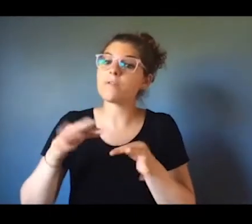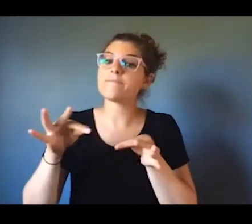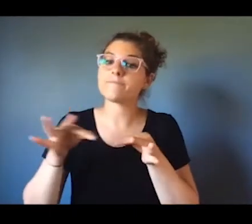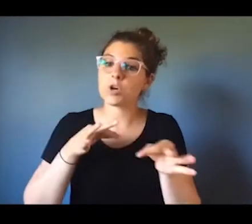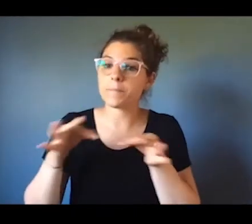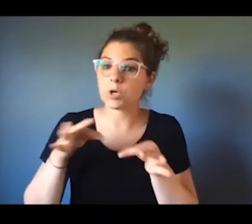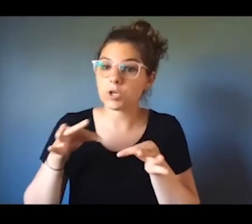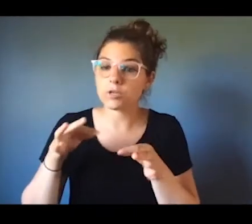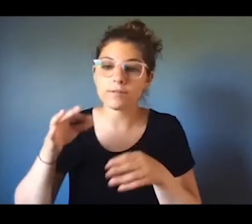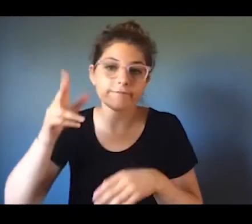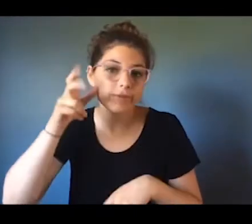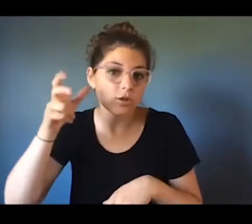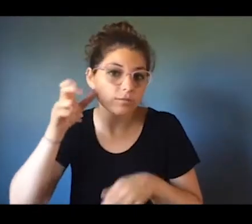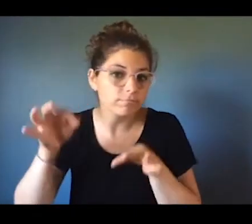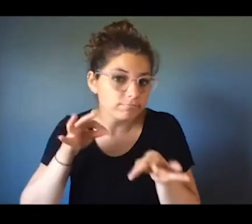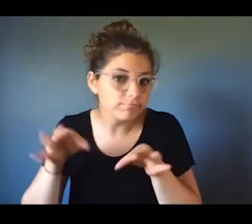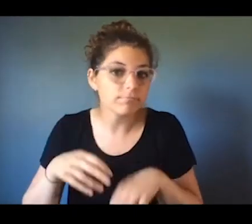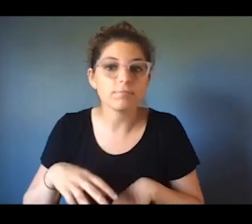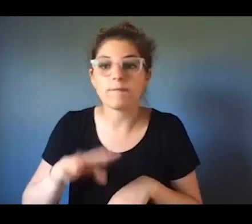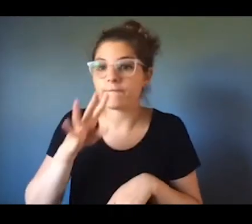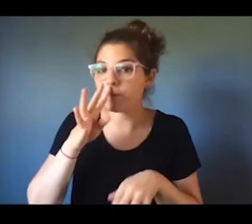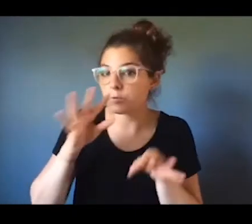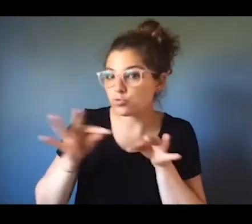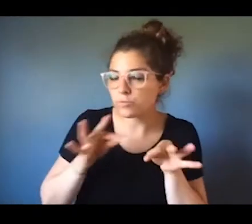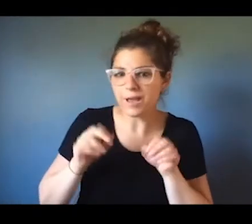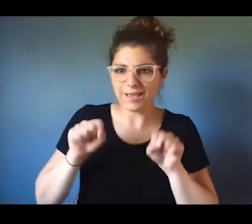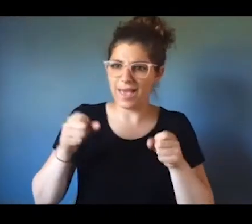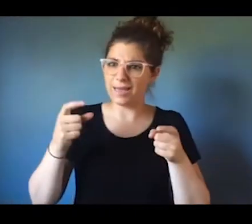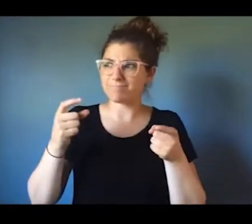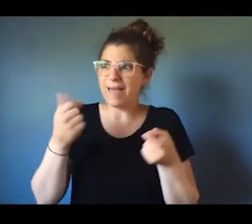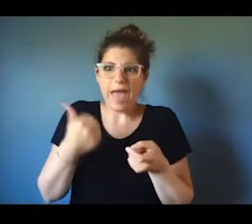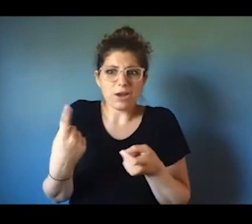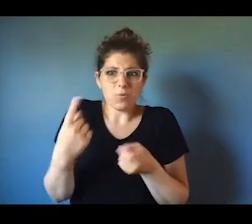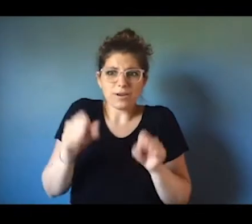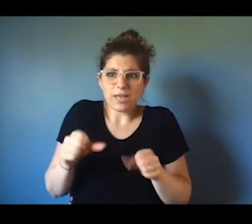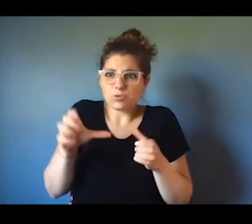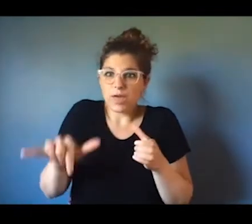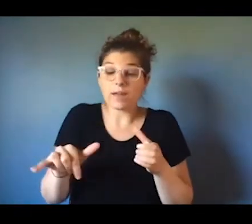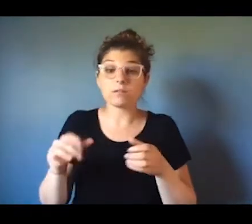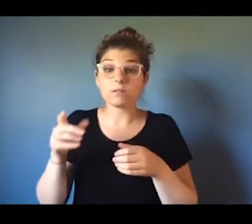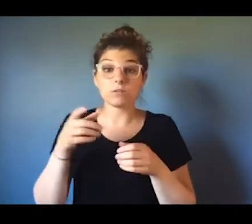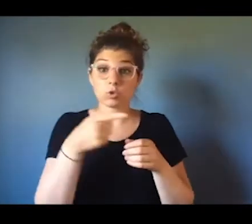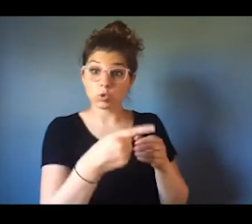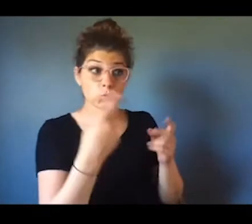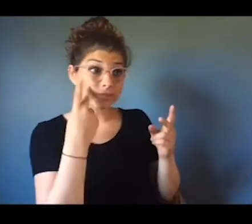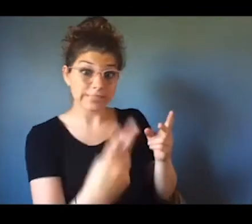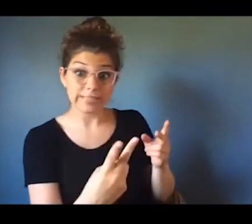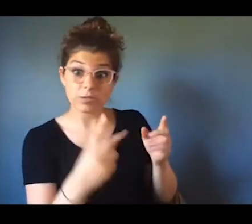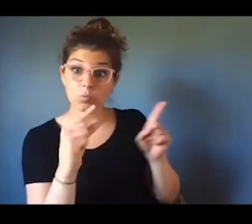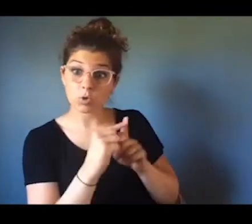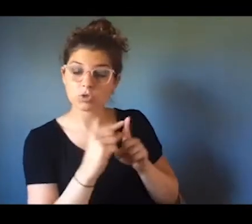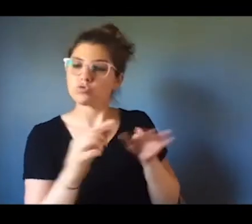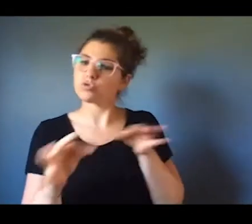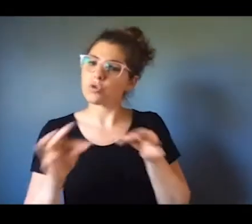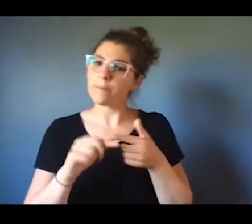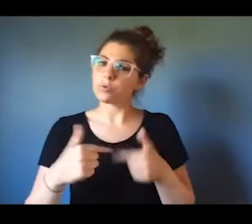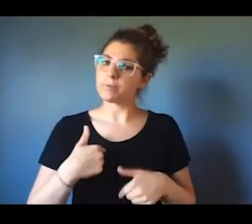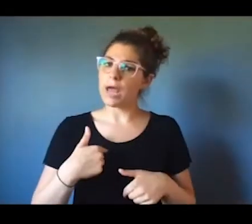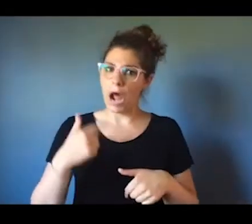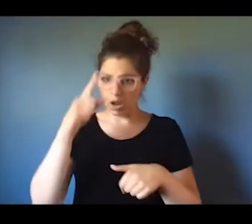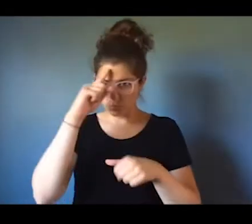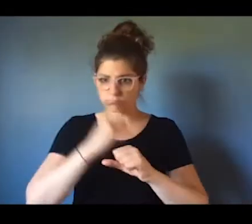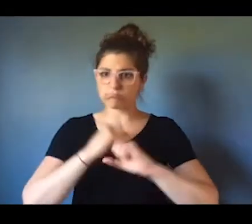called verbal description or audio description, and this can be done by anybody. You just describe to me what you see in